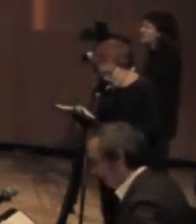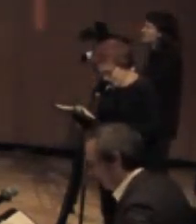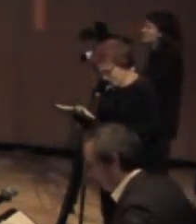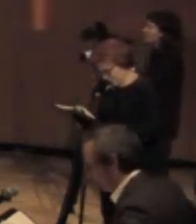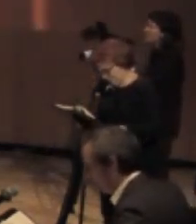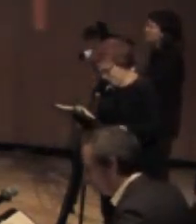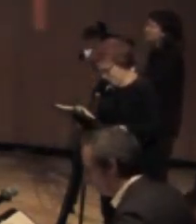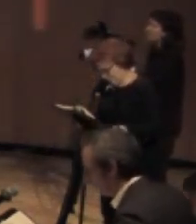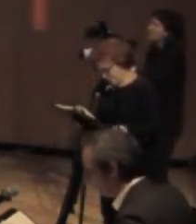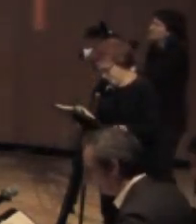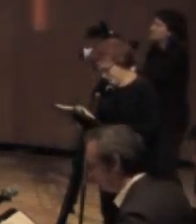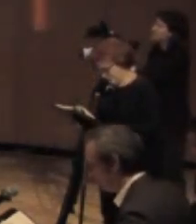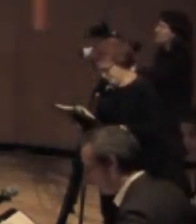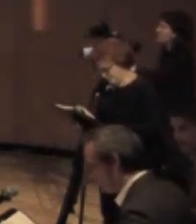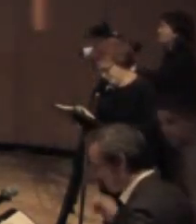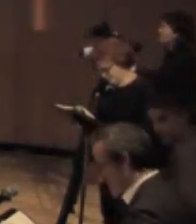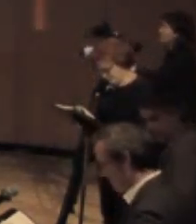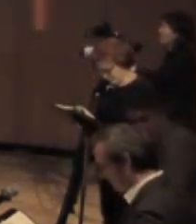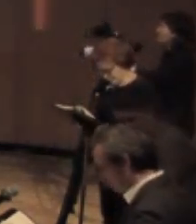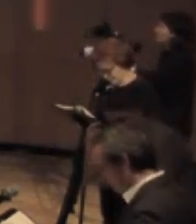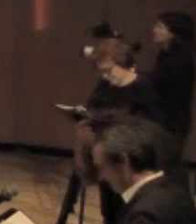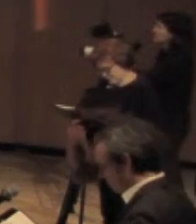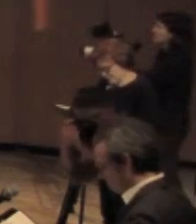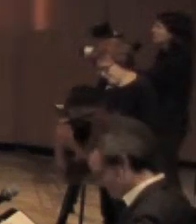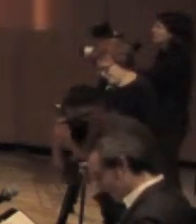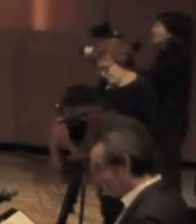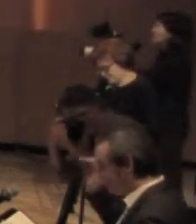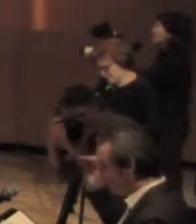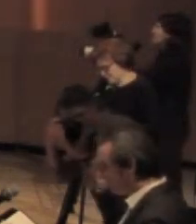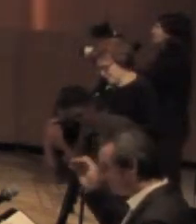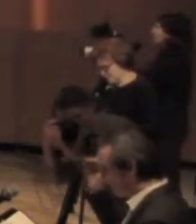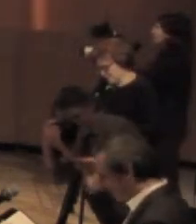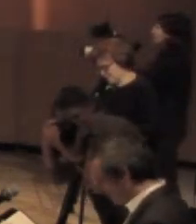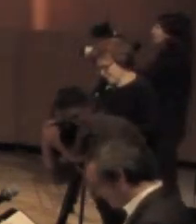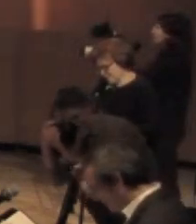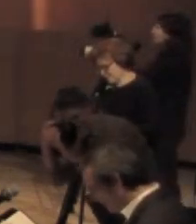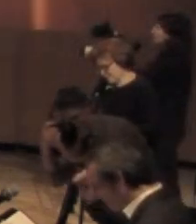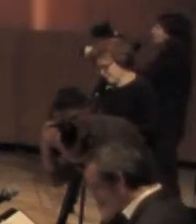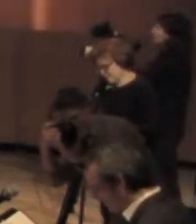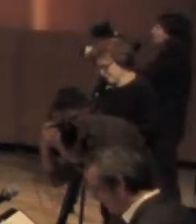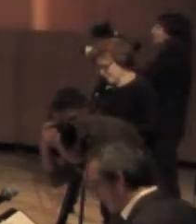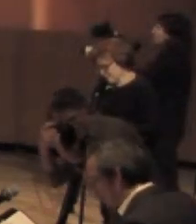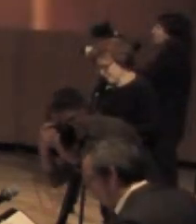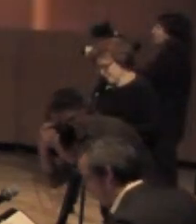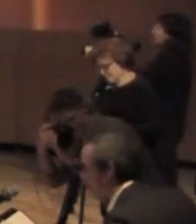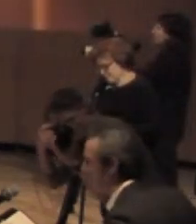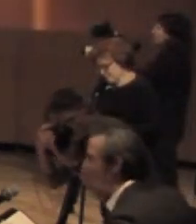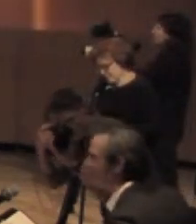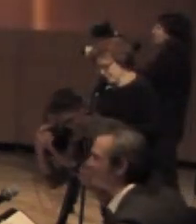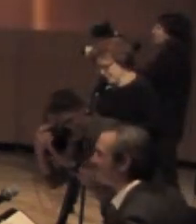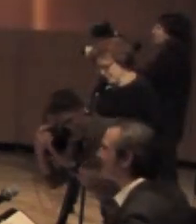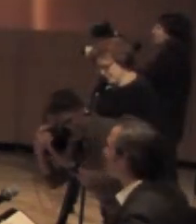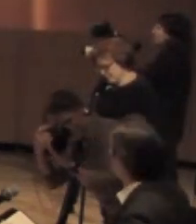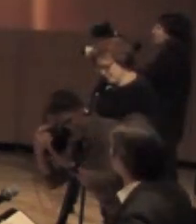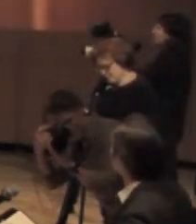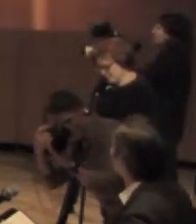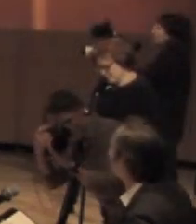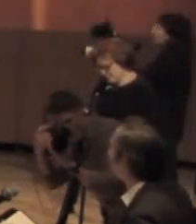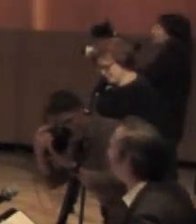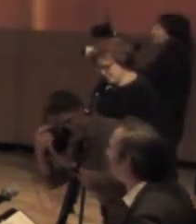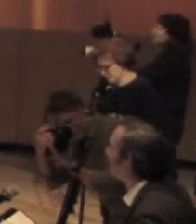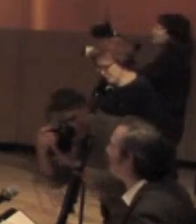landlord but now he takes out a keychain now yeah now we finally got a place to live isn't it